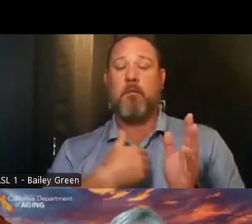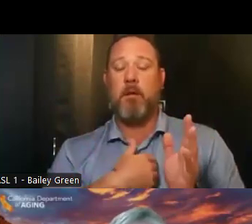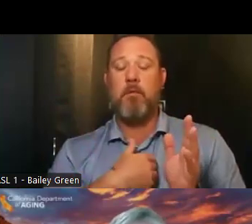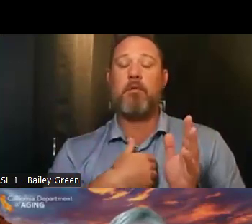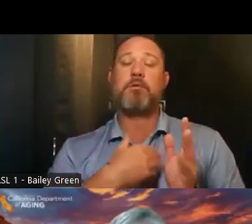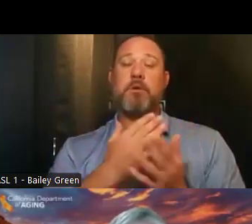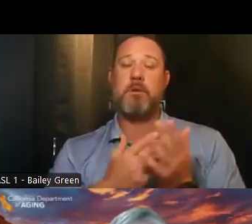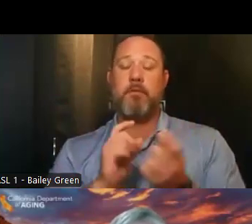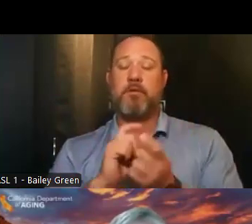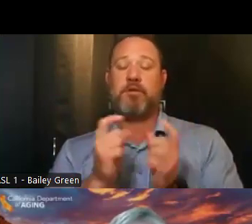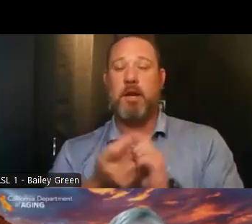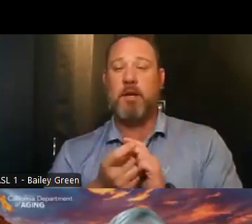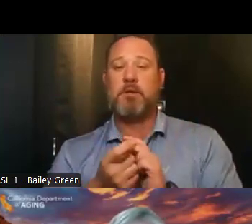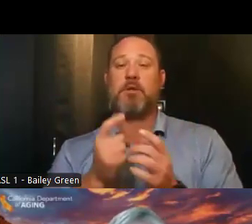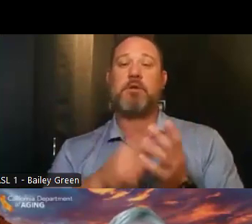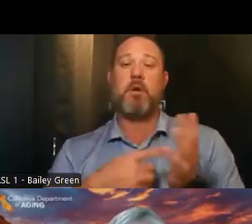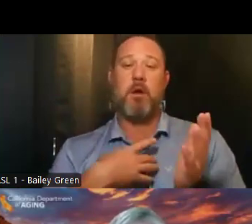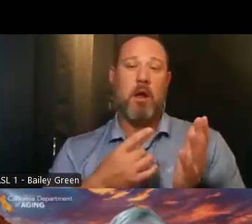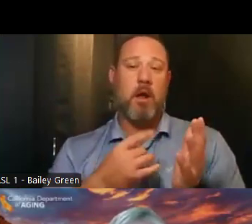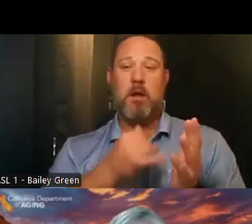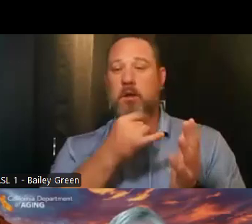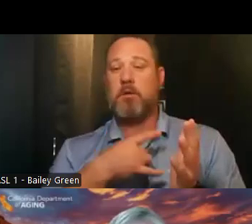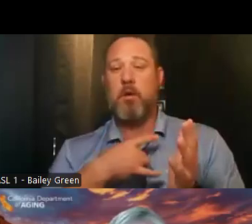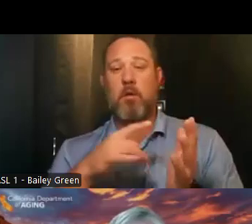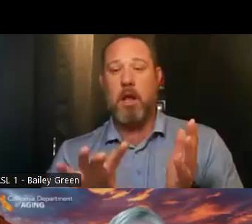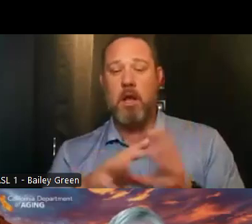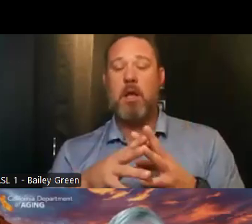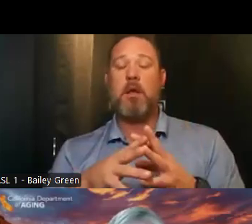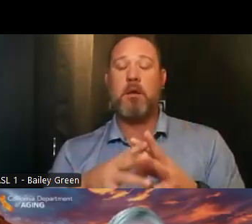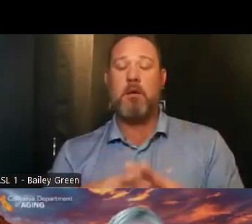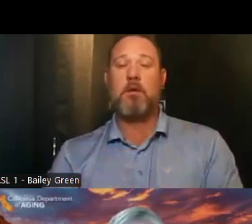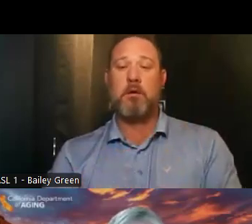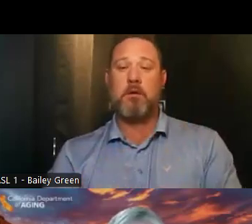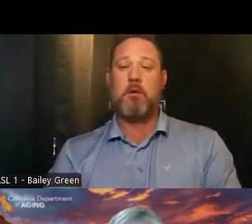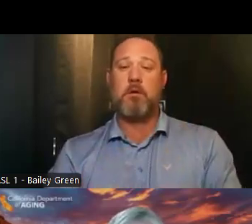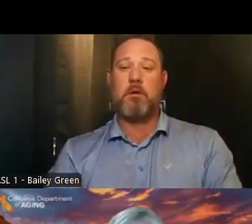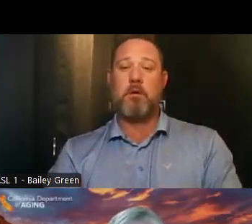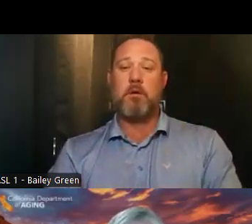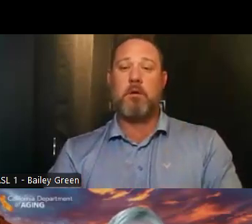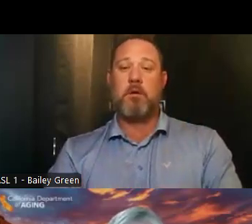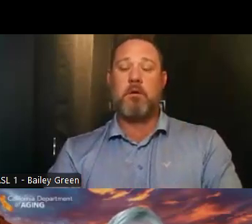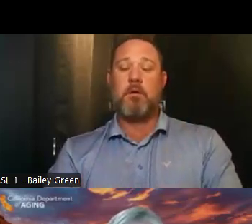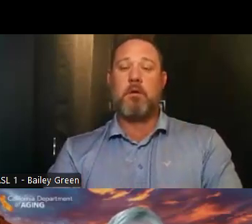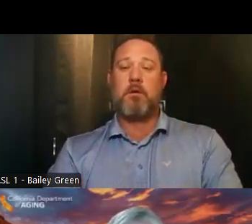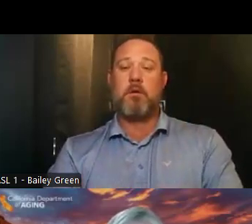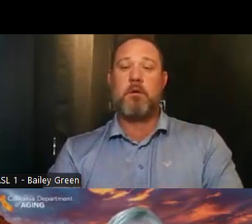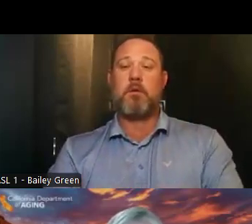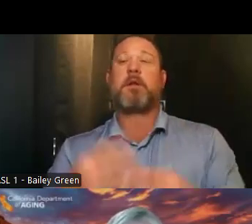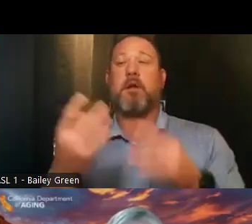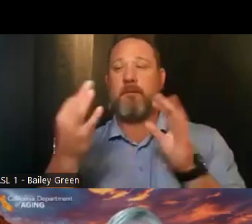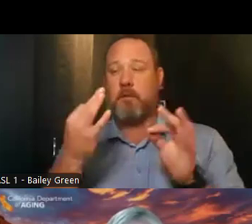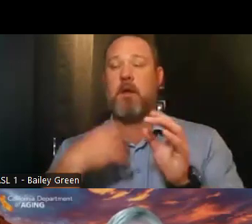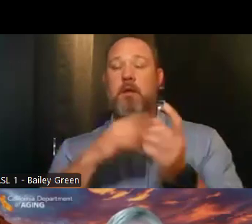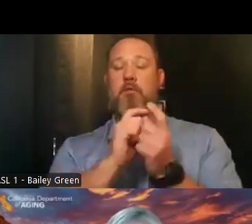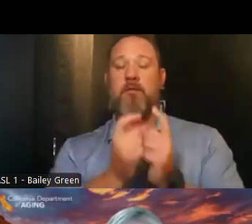on some of the changes, what you like about it, what you don't like about it, and we'll take in your feedback and then revise